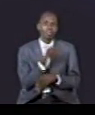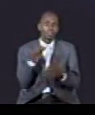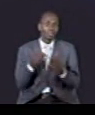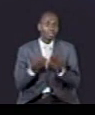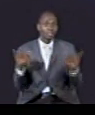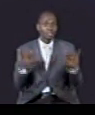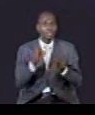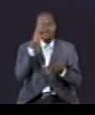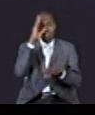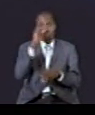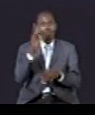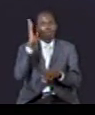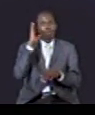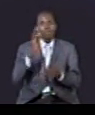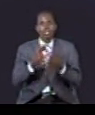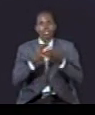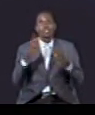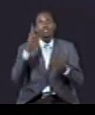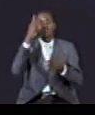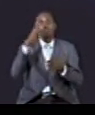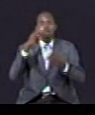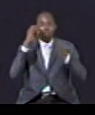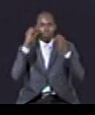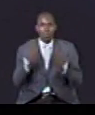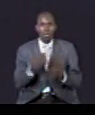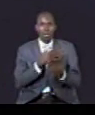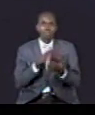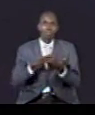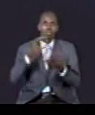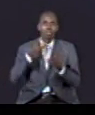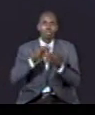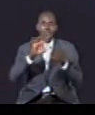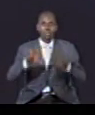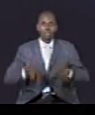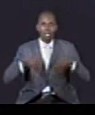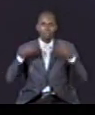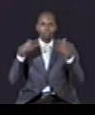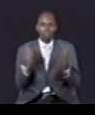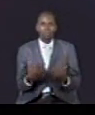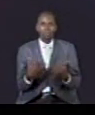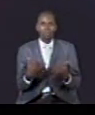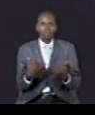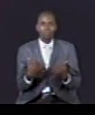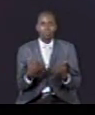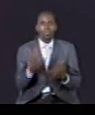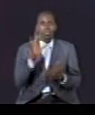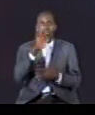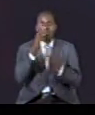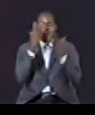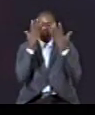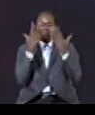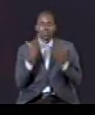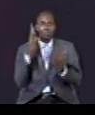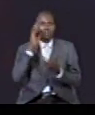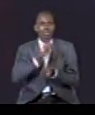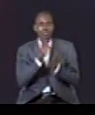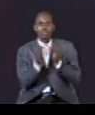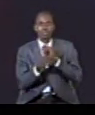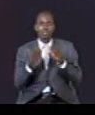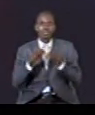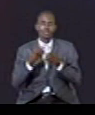will release God's power and glory into your life tonight. Your sorrow will turn into